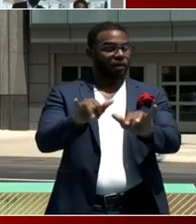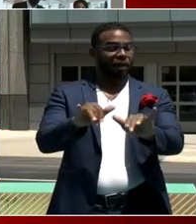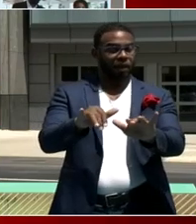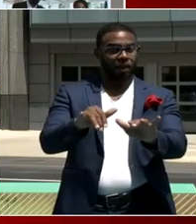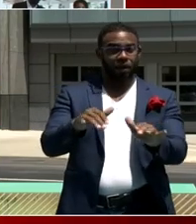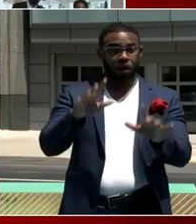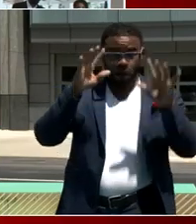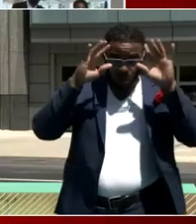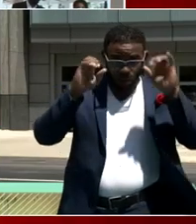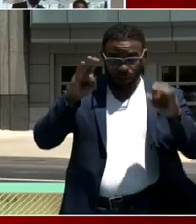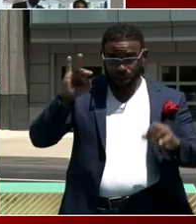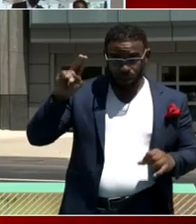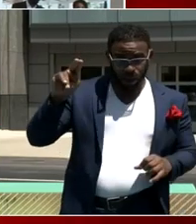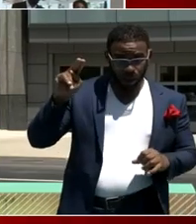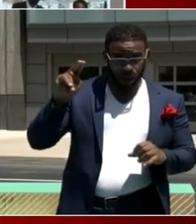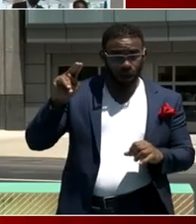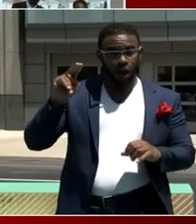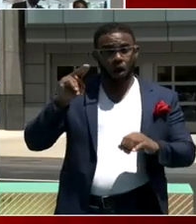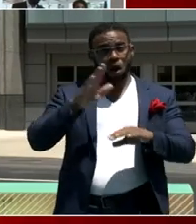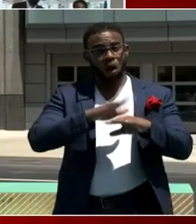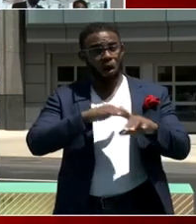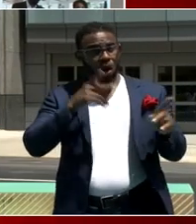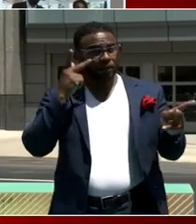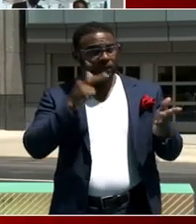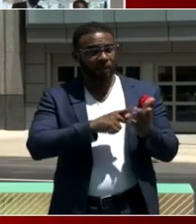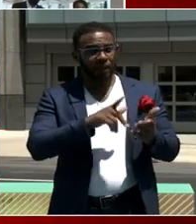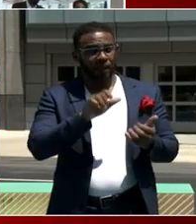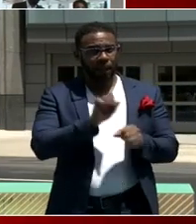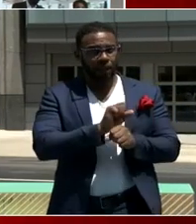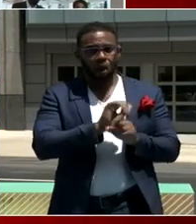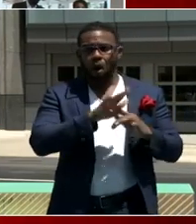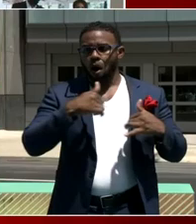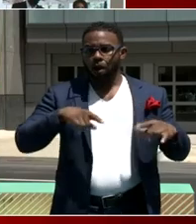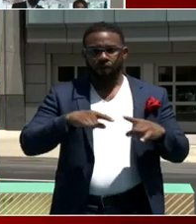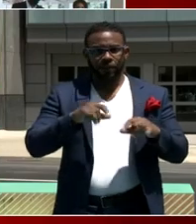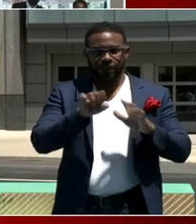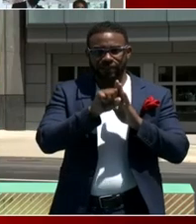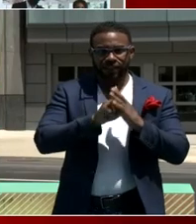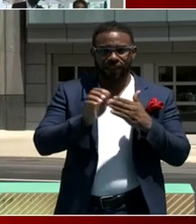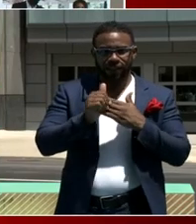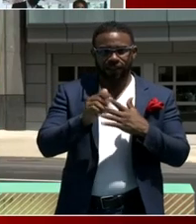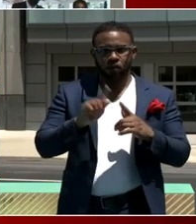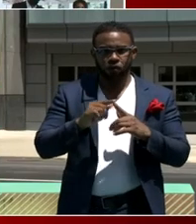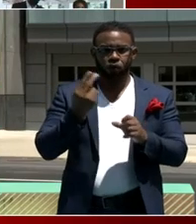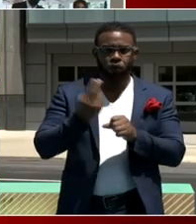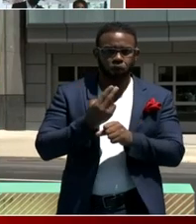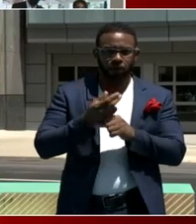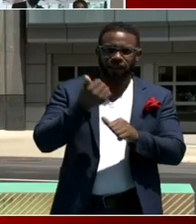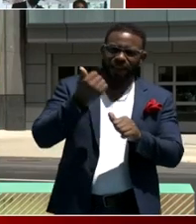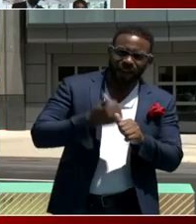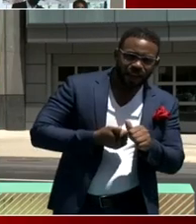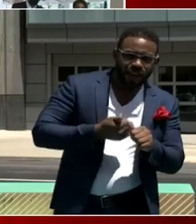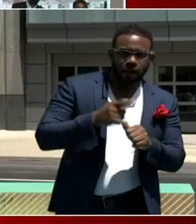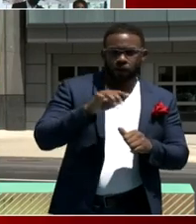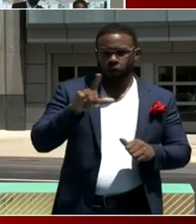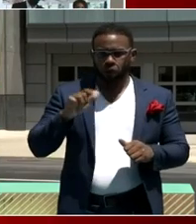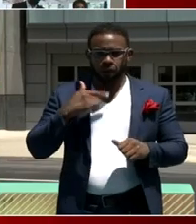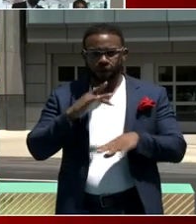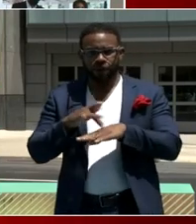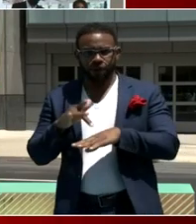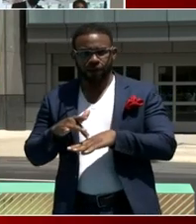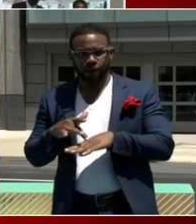that President Biden called on the Secretary of Labor and all of us state leaders to utilize every single tool that